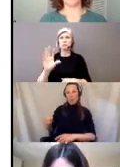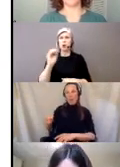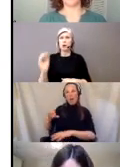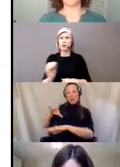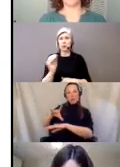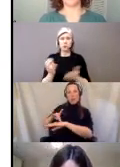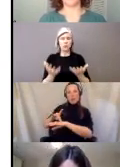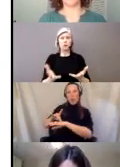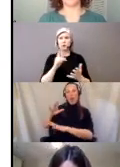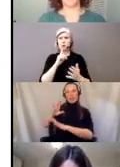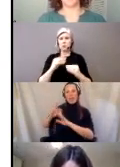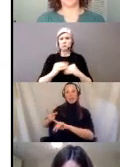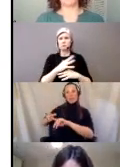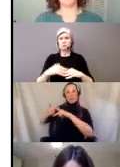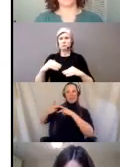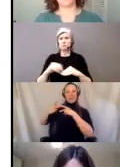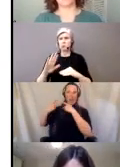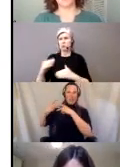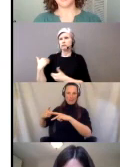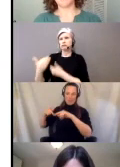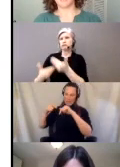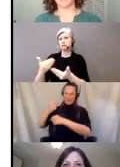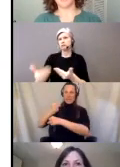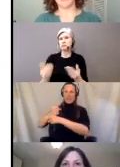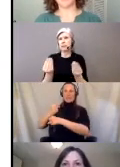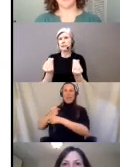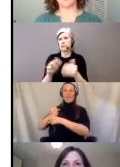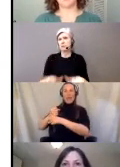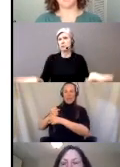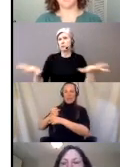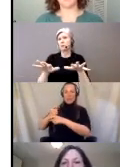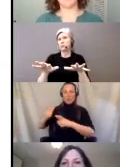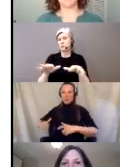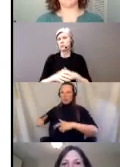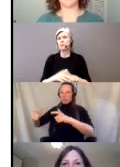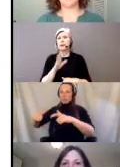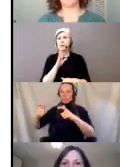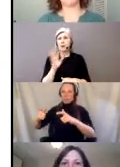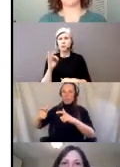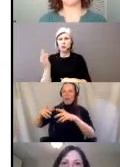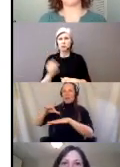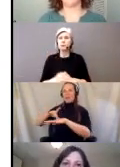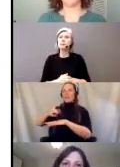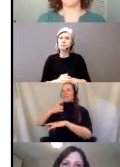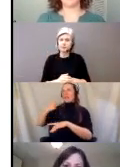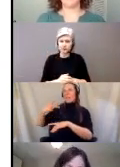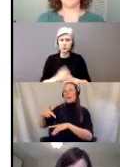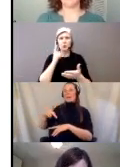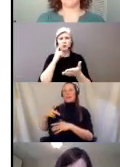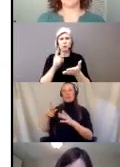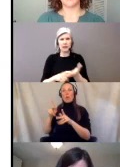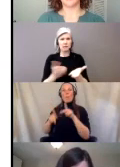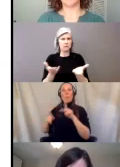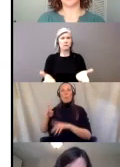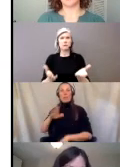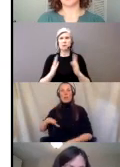Indigenous territories. Avant de commencer, j'aimerais reconnaître qu'à Ottawa ainsi qu'à We travers want to recognize that the Ottawa and